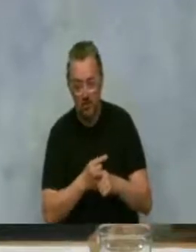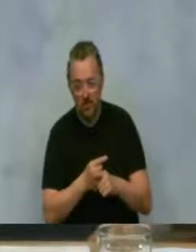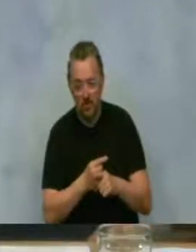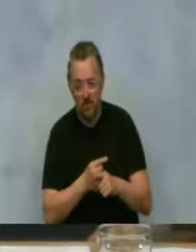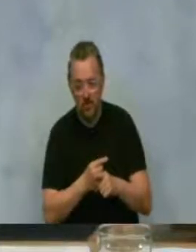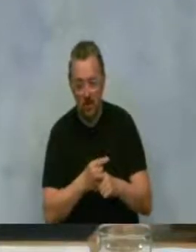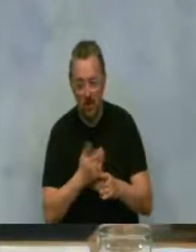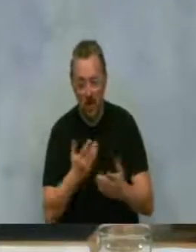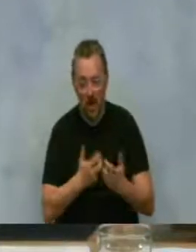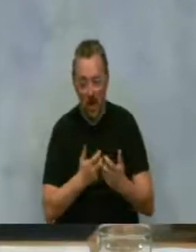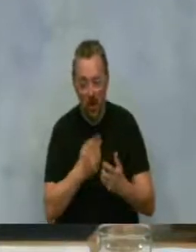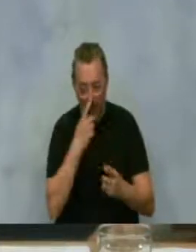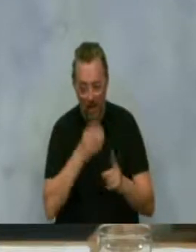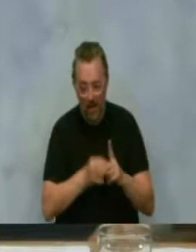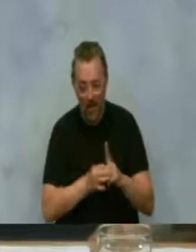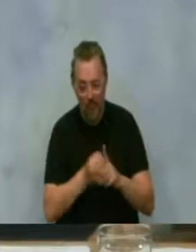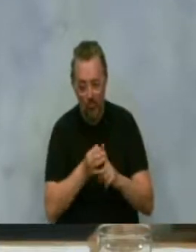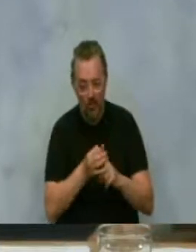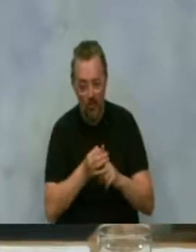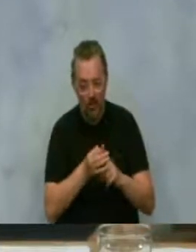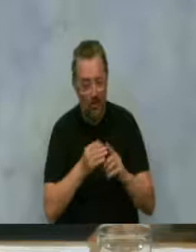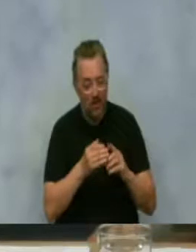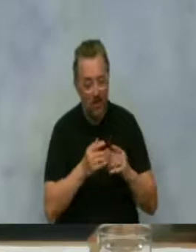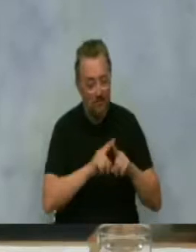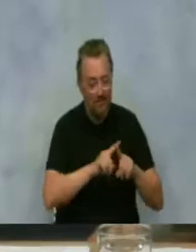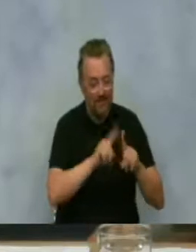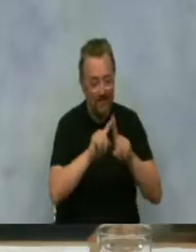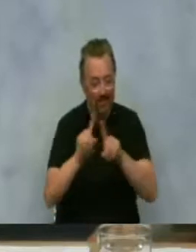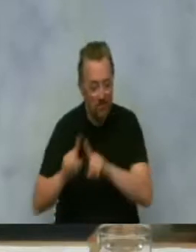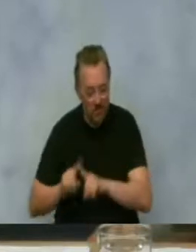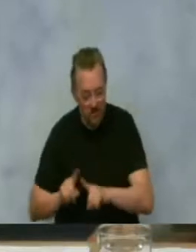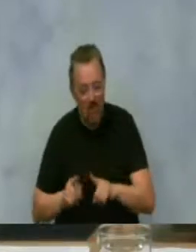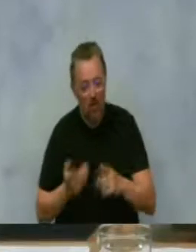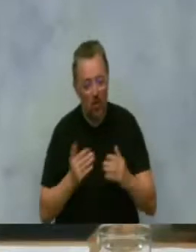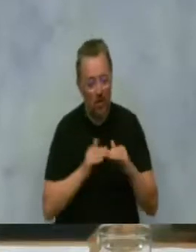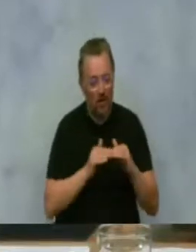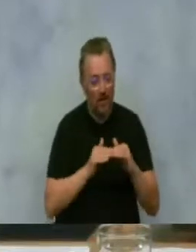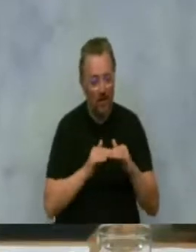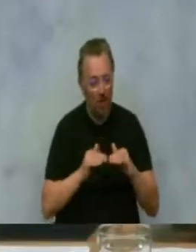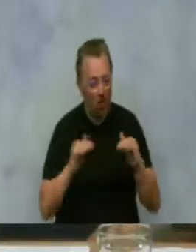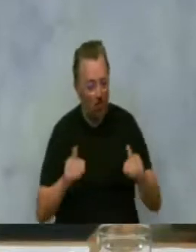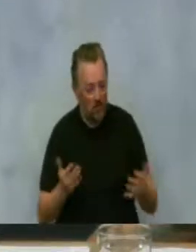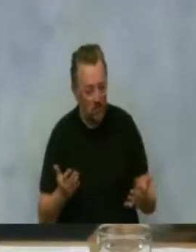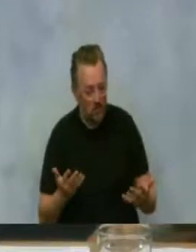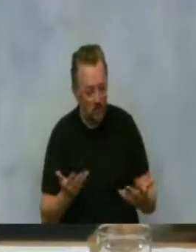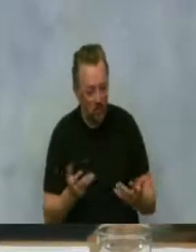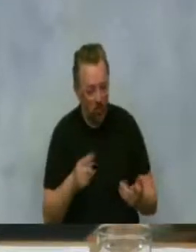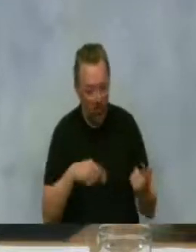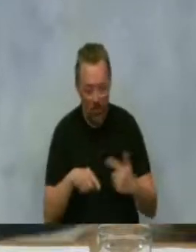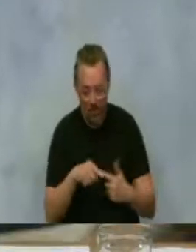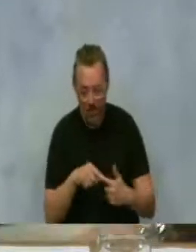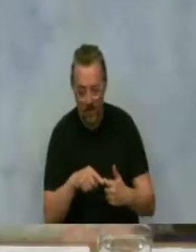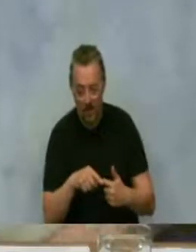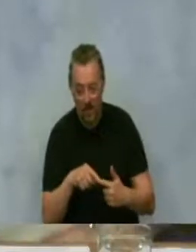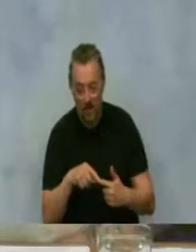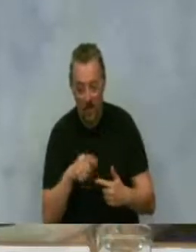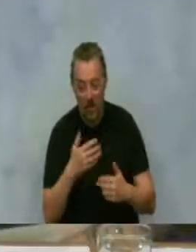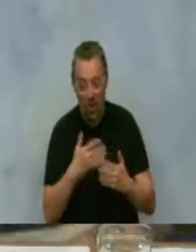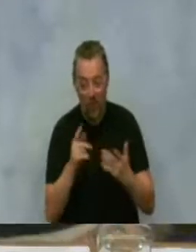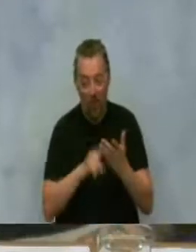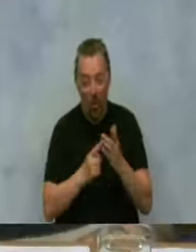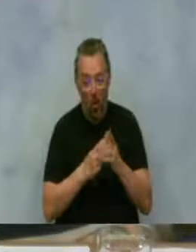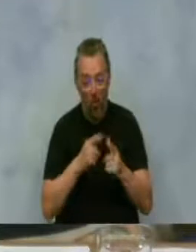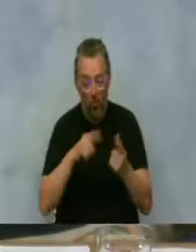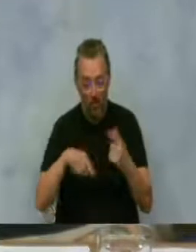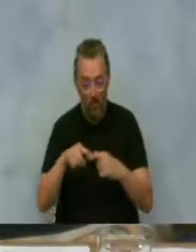to improve equality and diversity of workforce. My understanding is that local authorities, including South